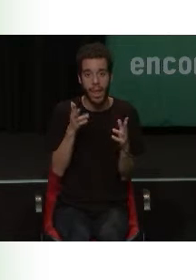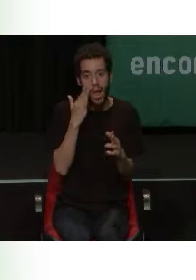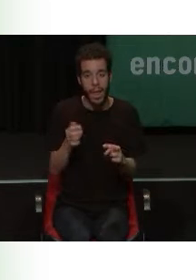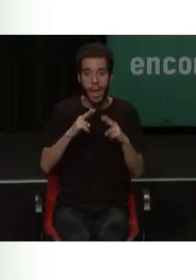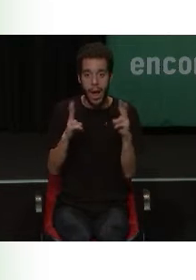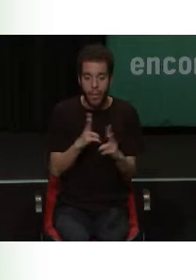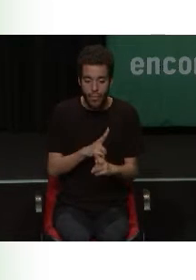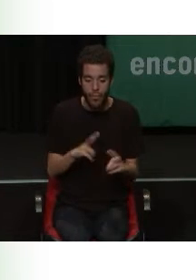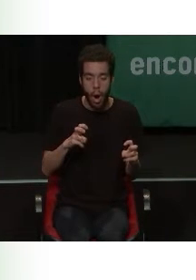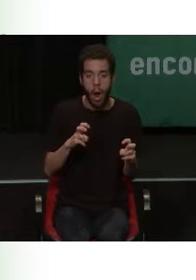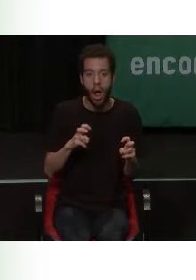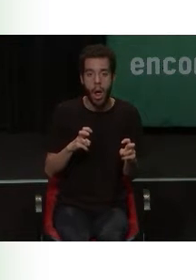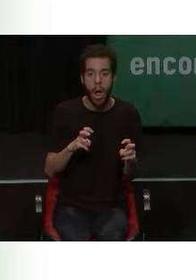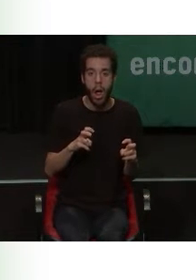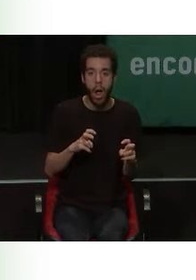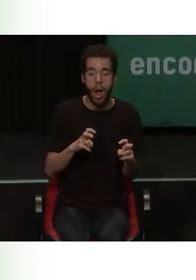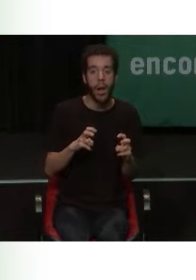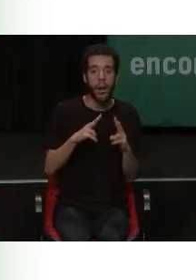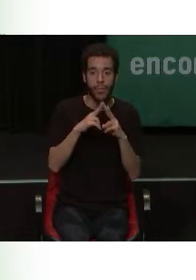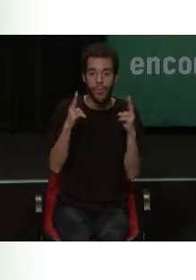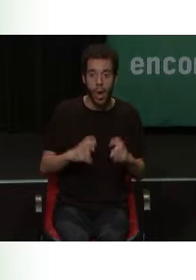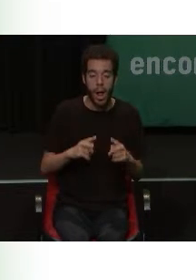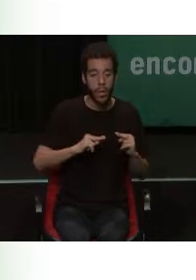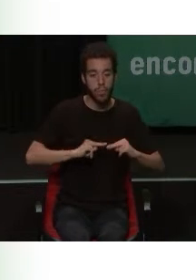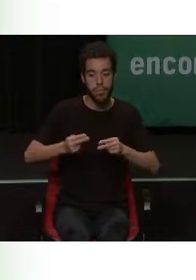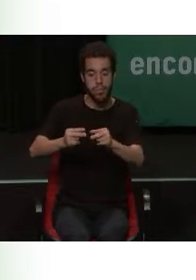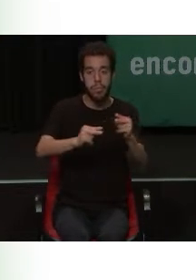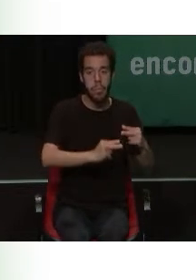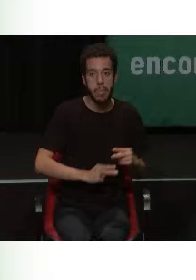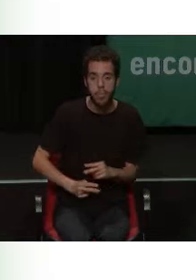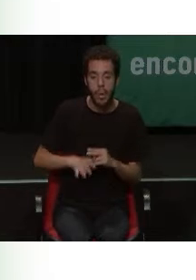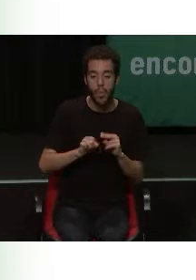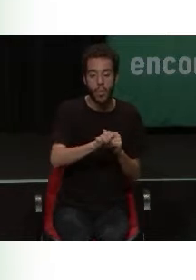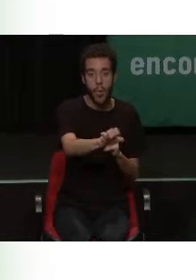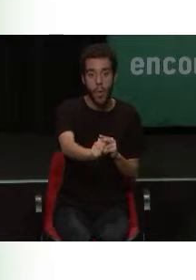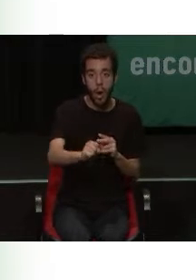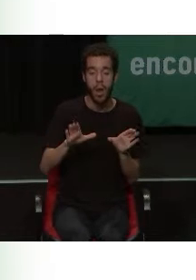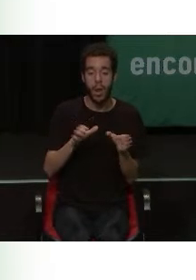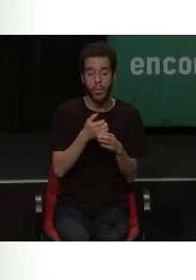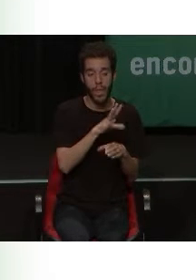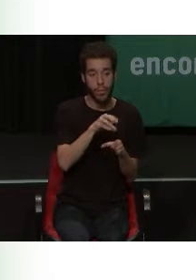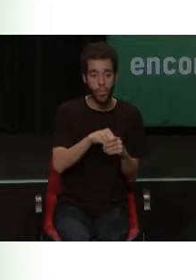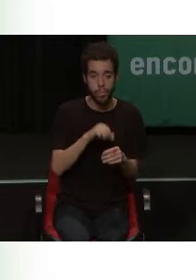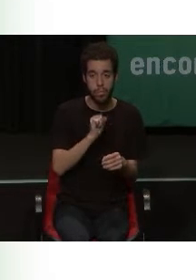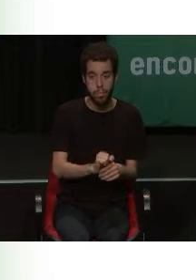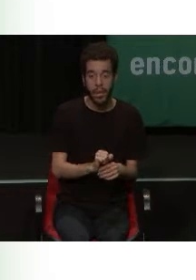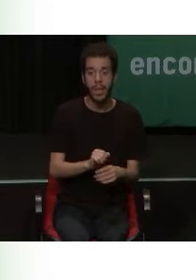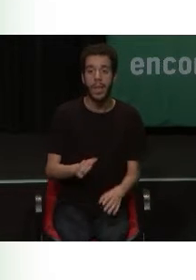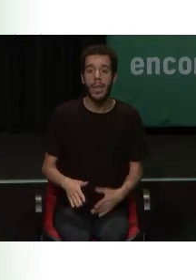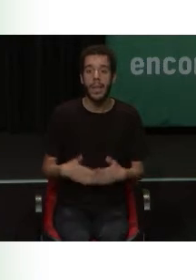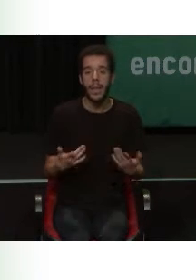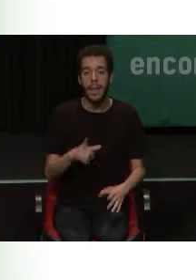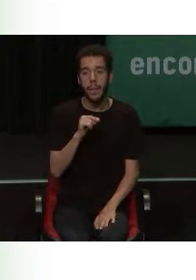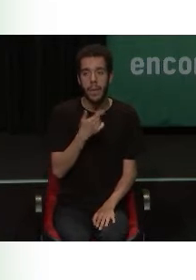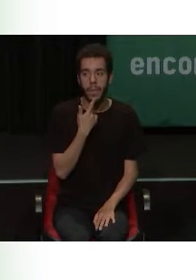to transmission and identify these links of transmission in